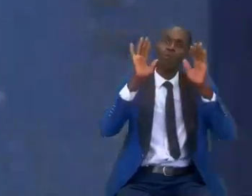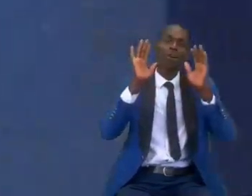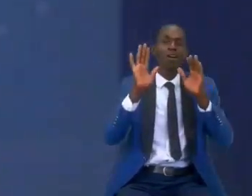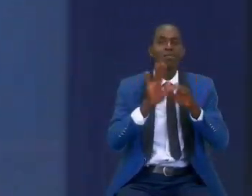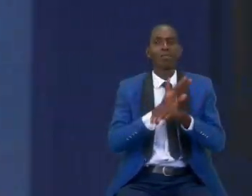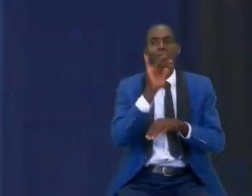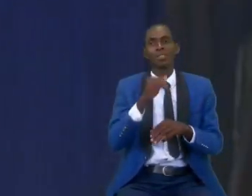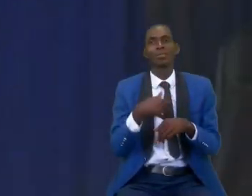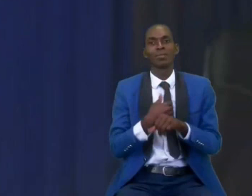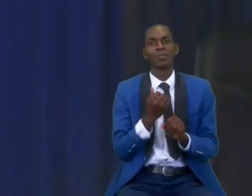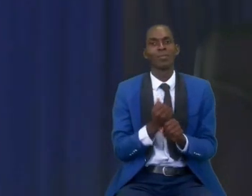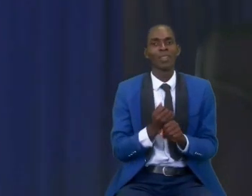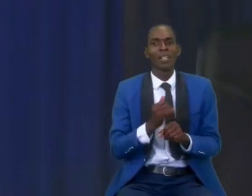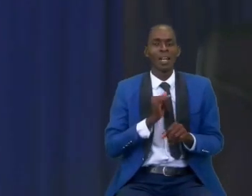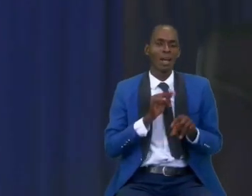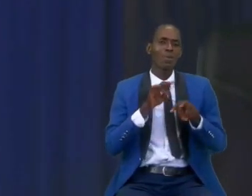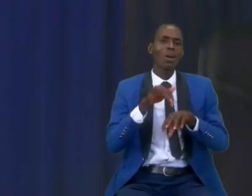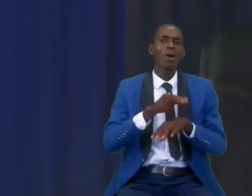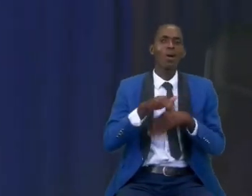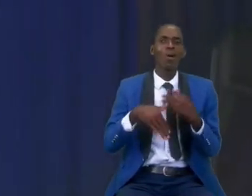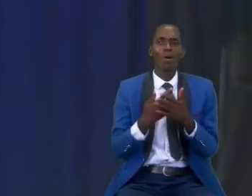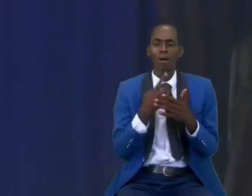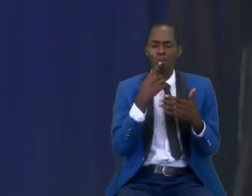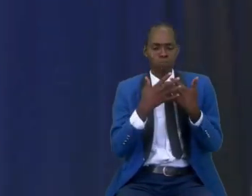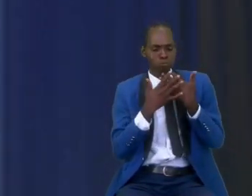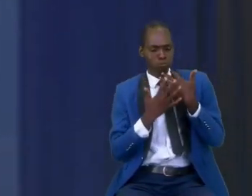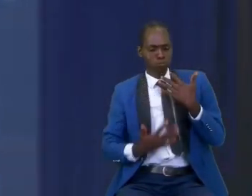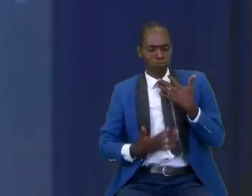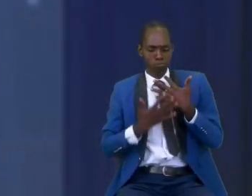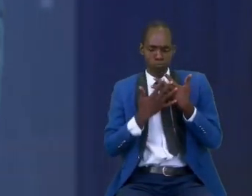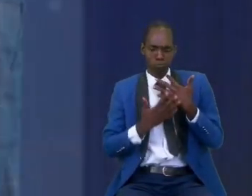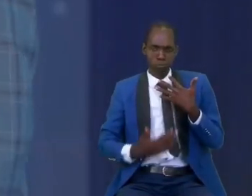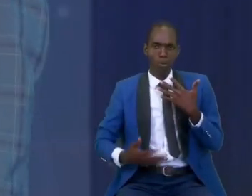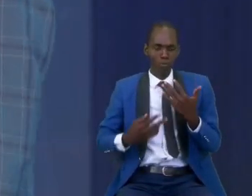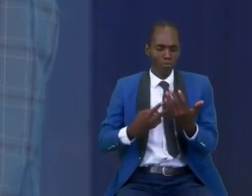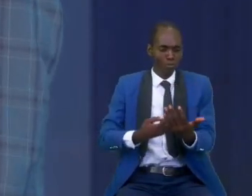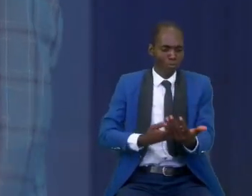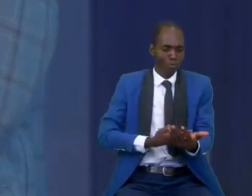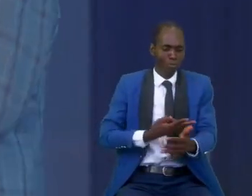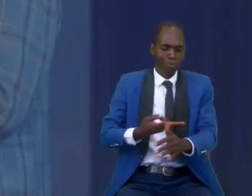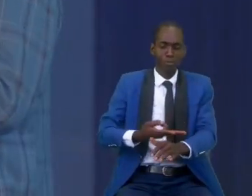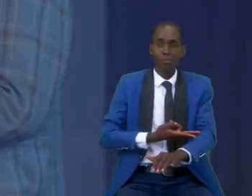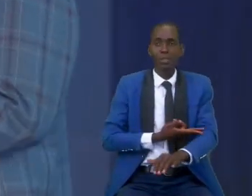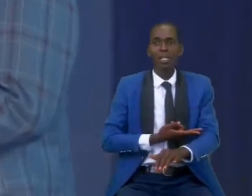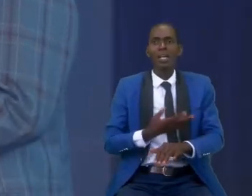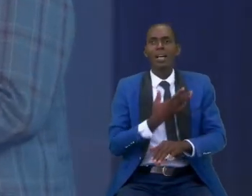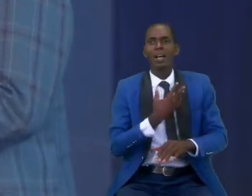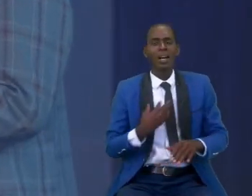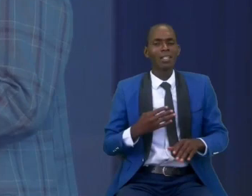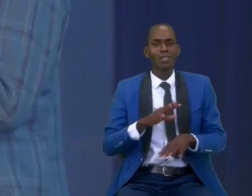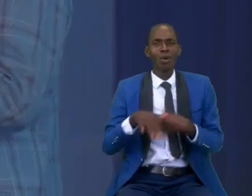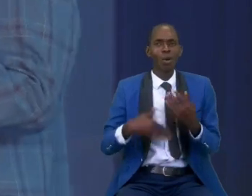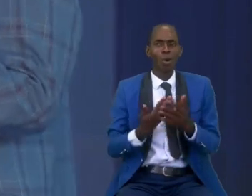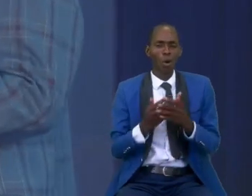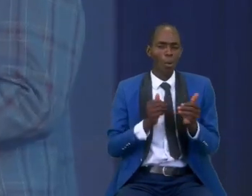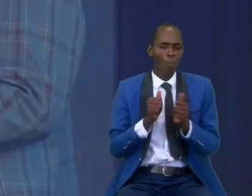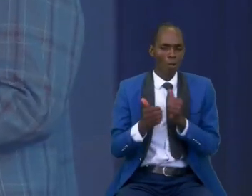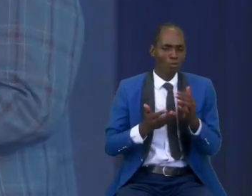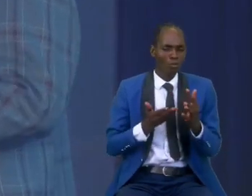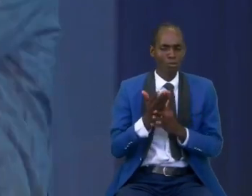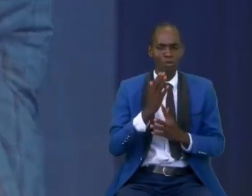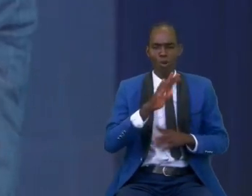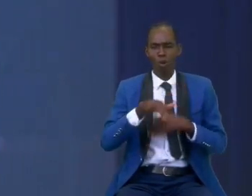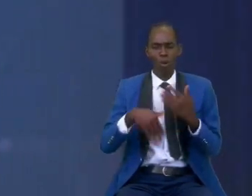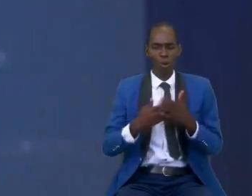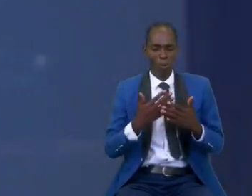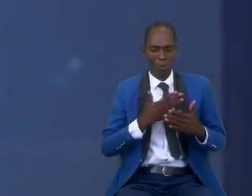the miles they traverse and they go through all my body, And I look at all the air I